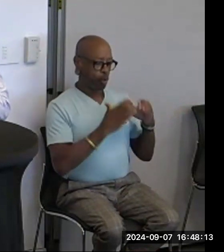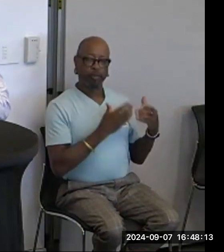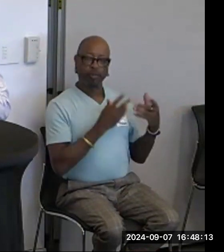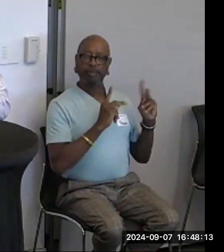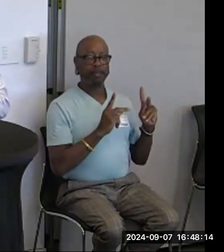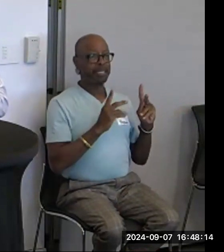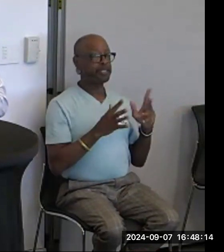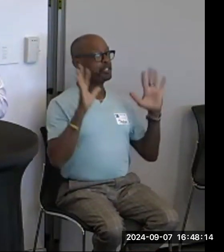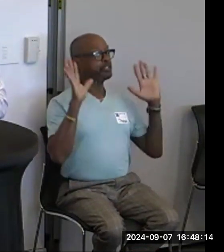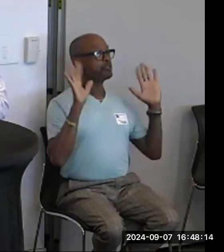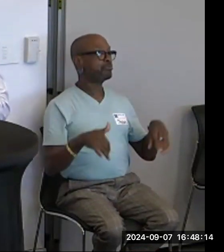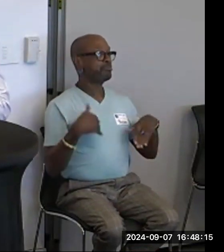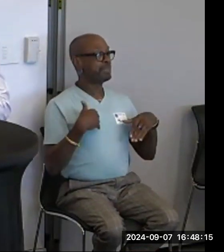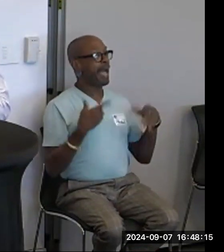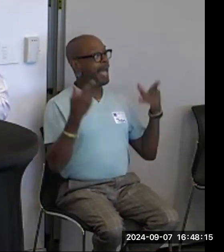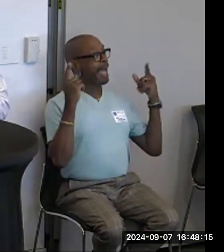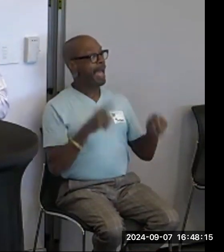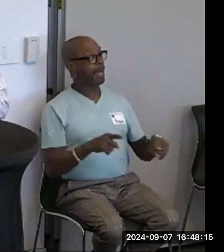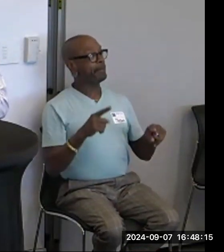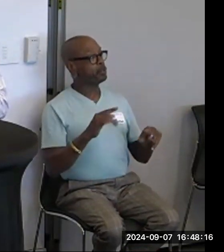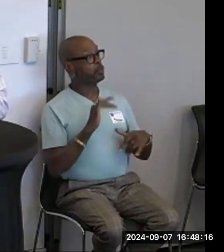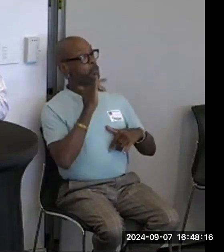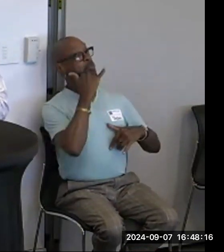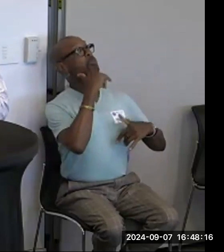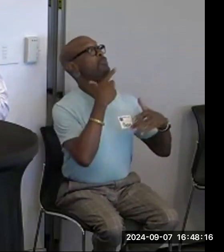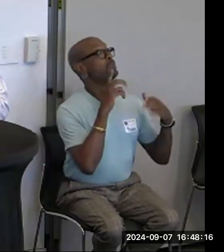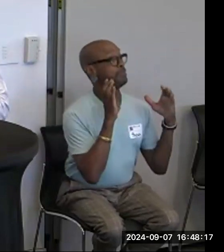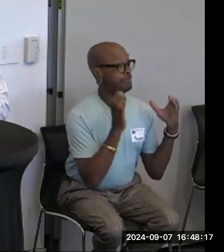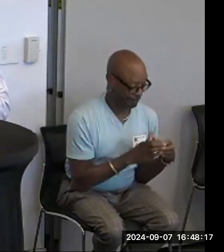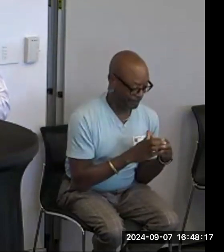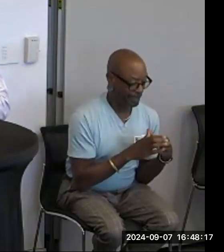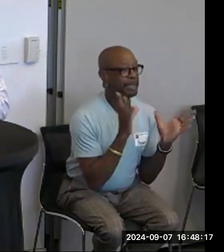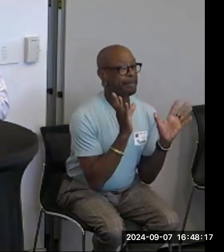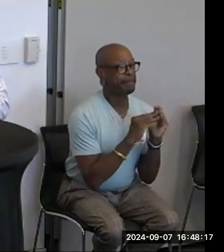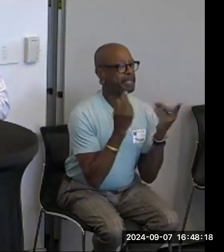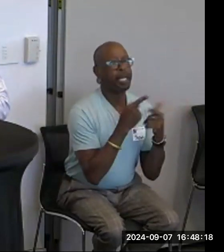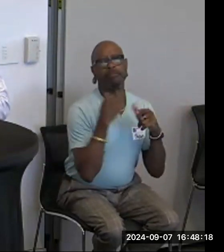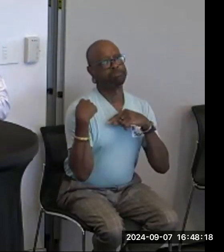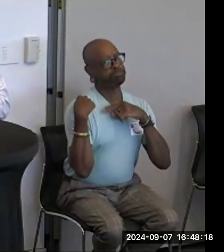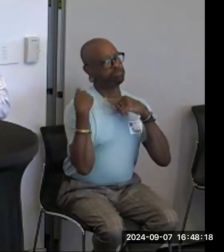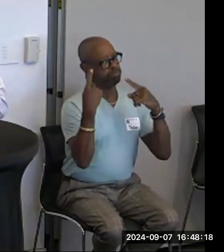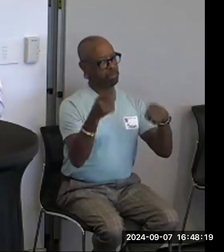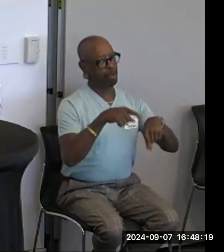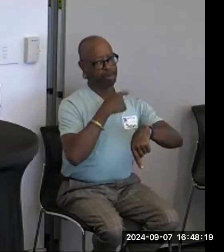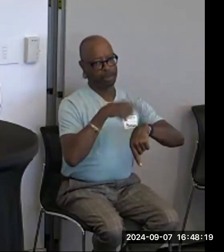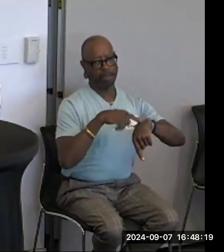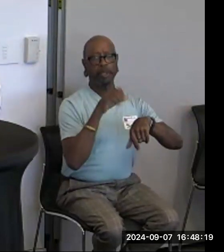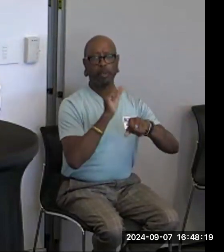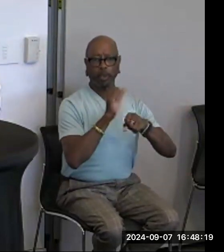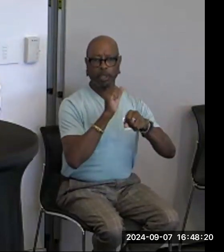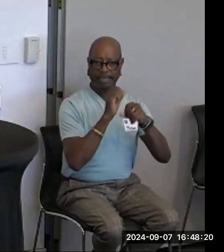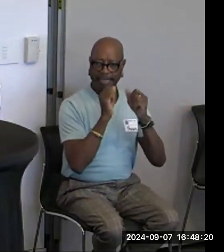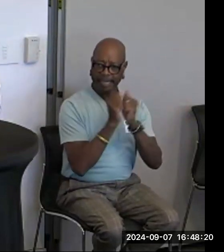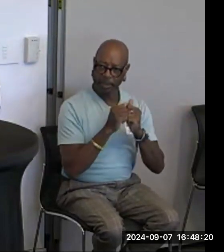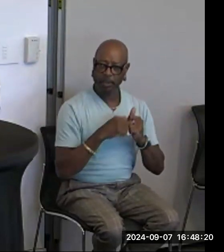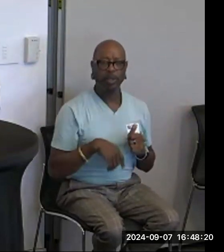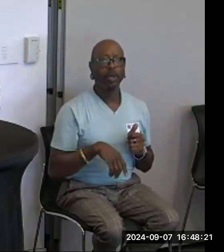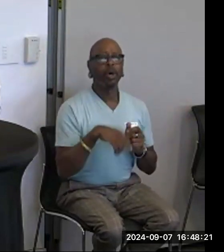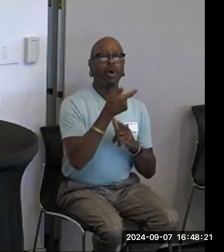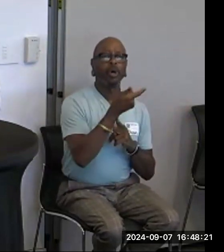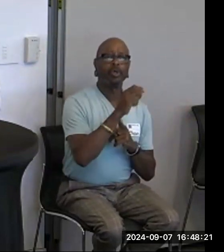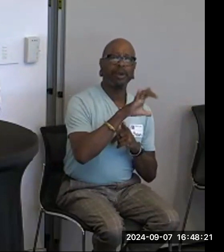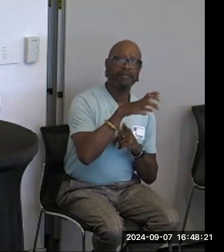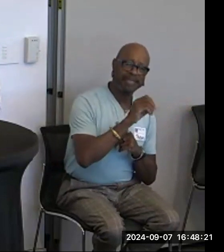that happened to get together today. This is a group of people that have been working together on tactile graphics and tactile literacy